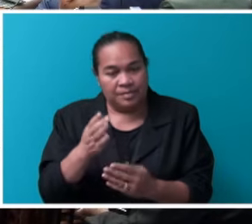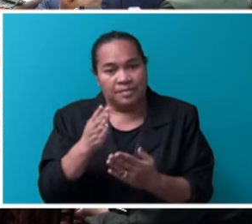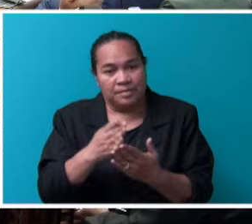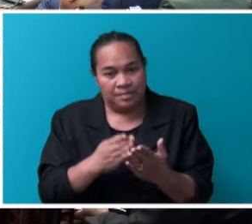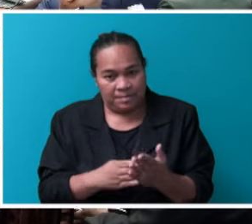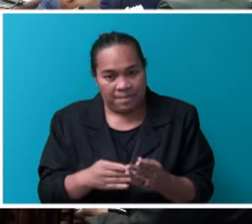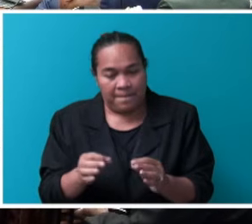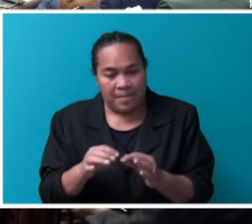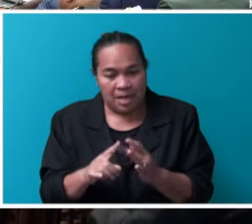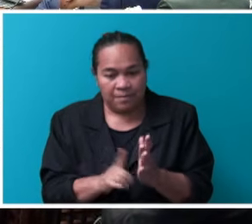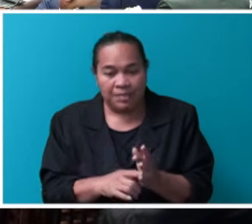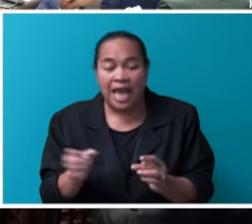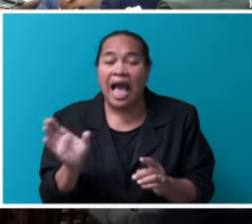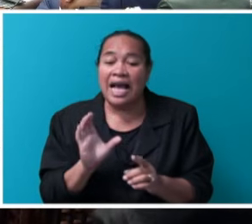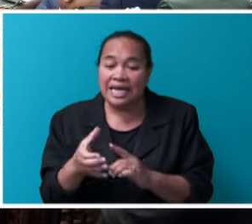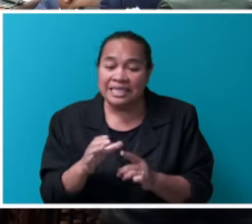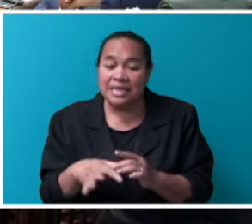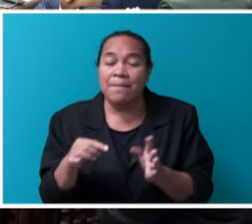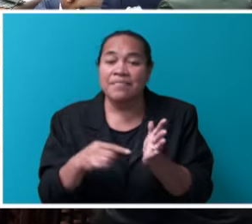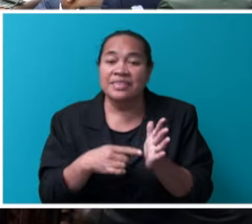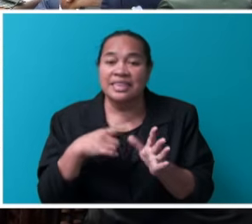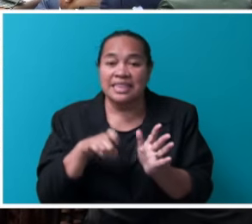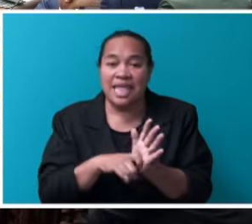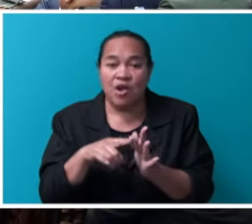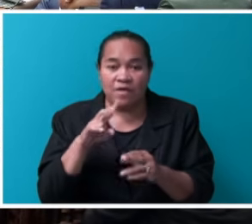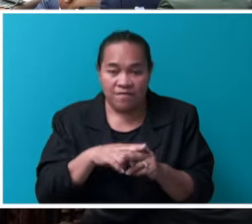Customs Tariff Budget Amendment Bill,